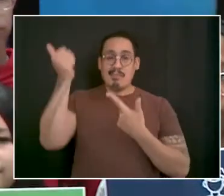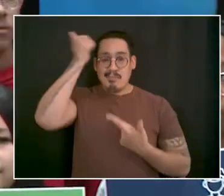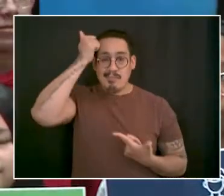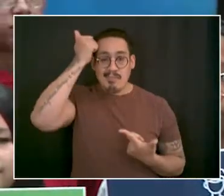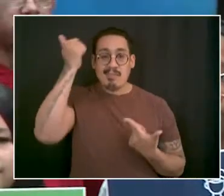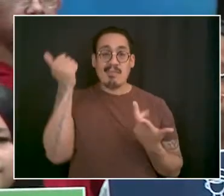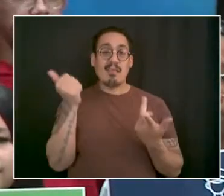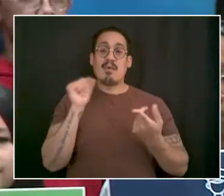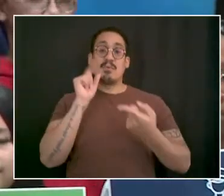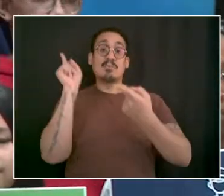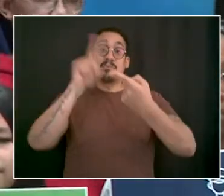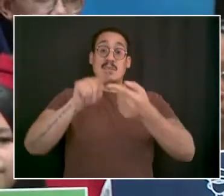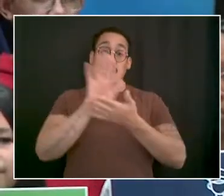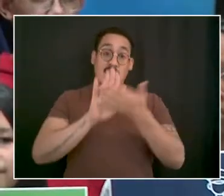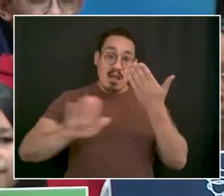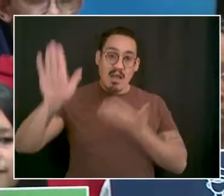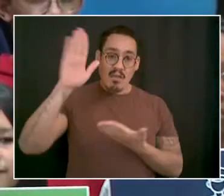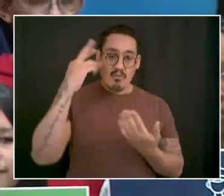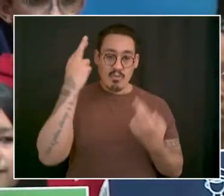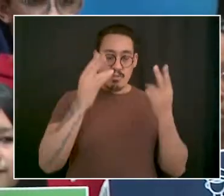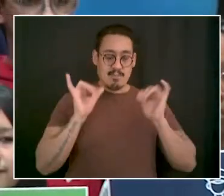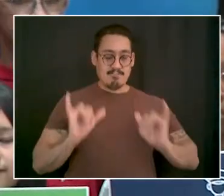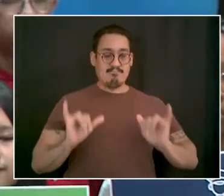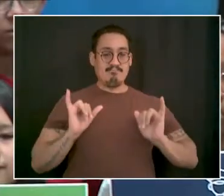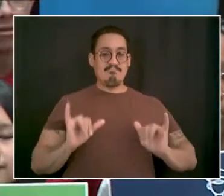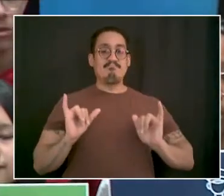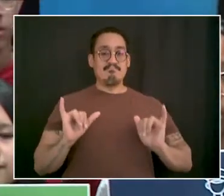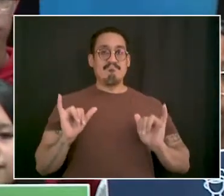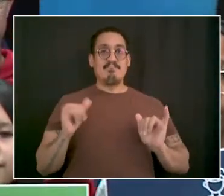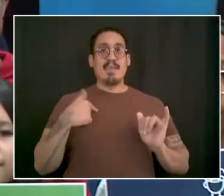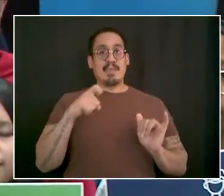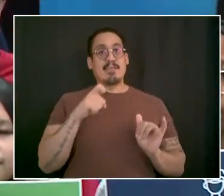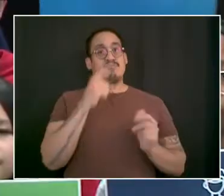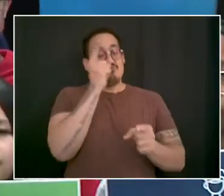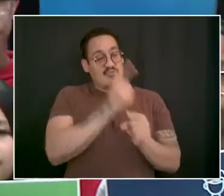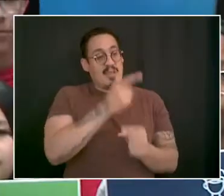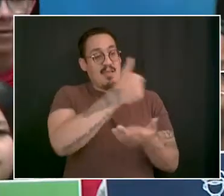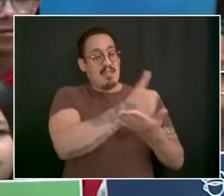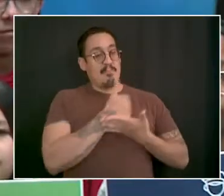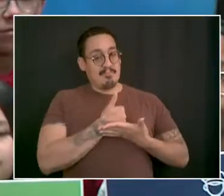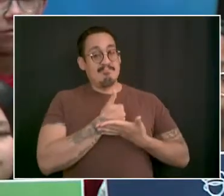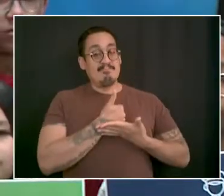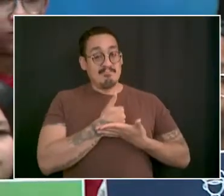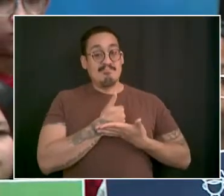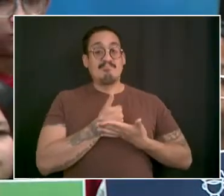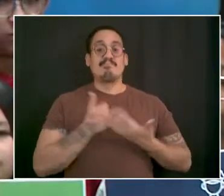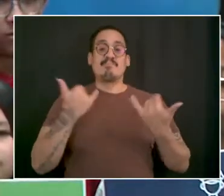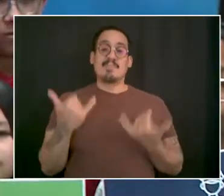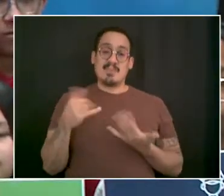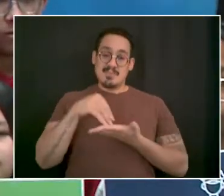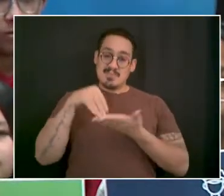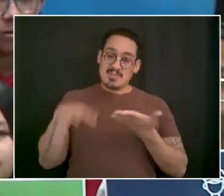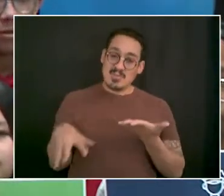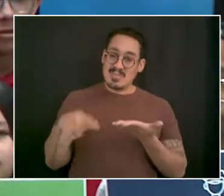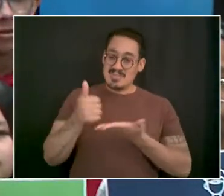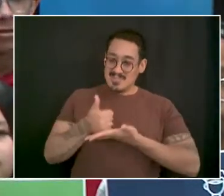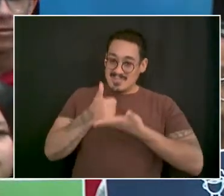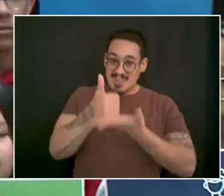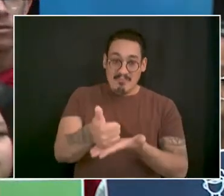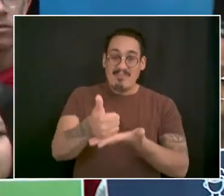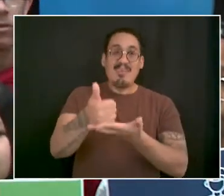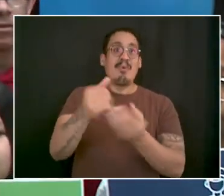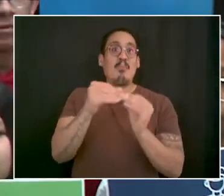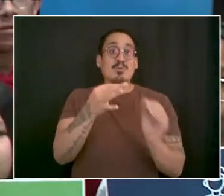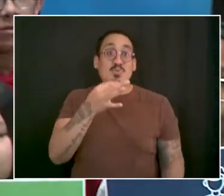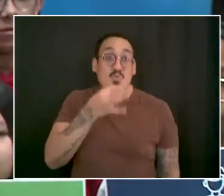until college that I realized I just needed the right help. Now, our students can get the help sooner, more